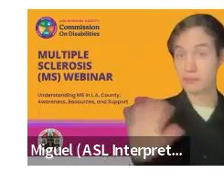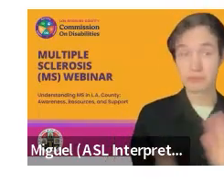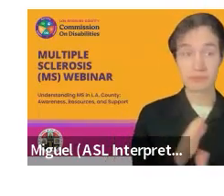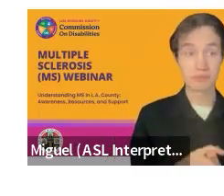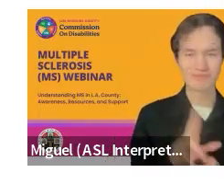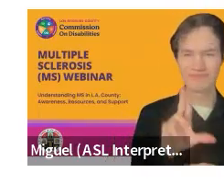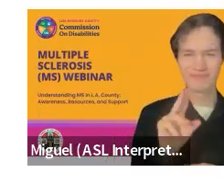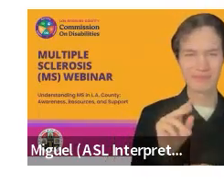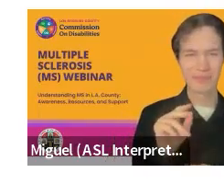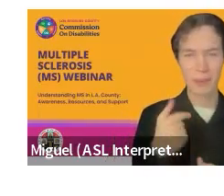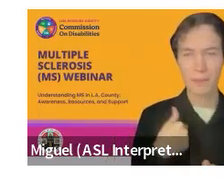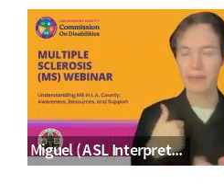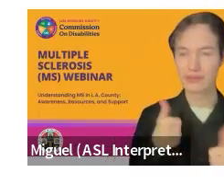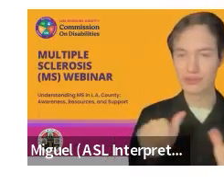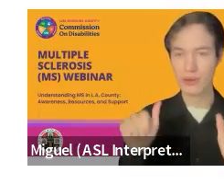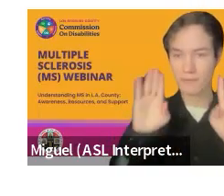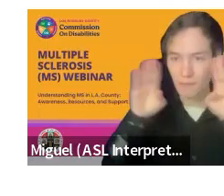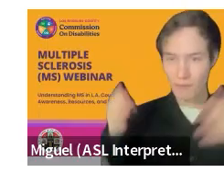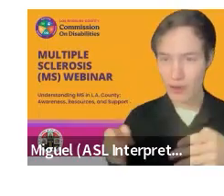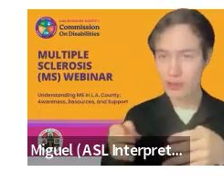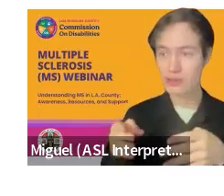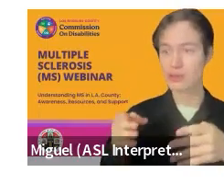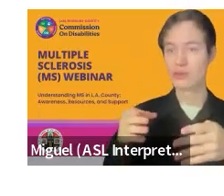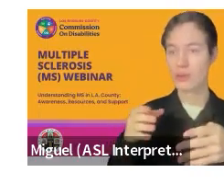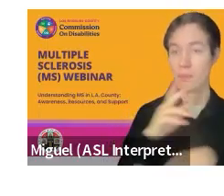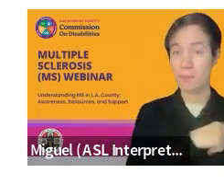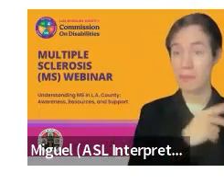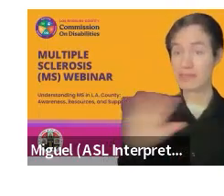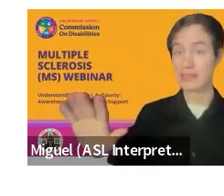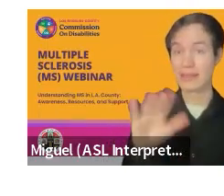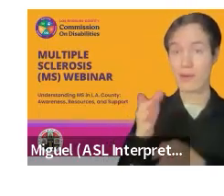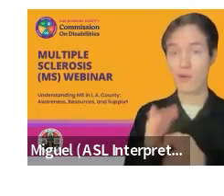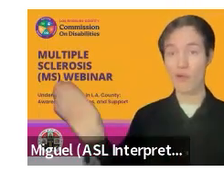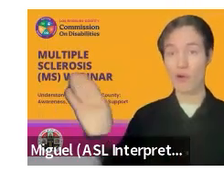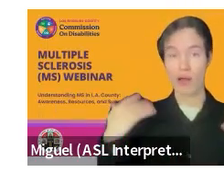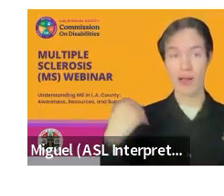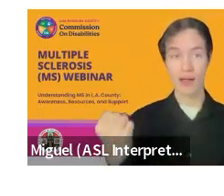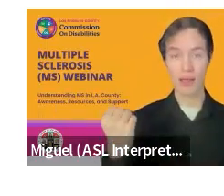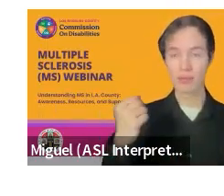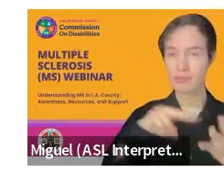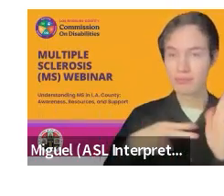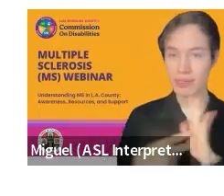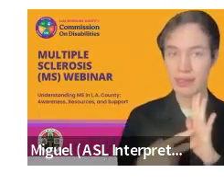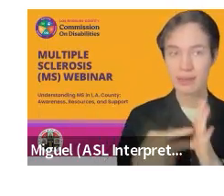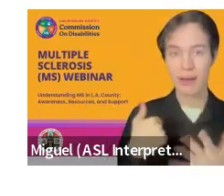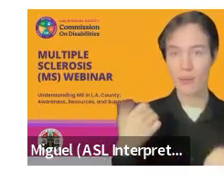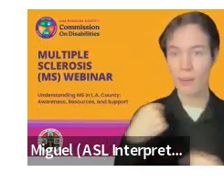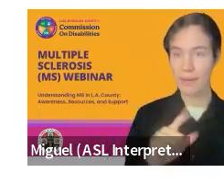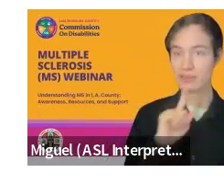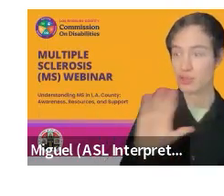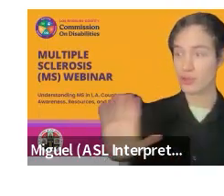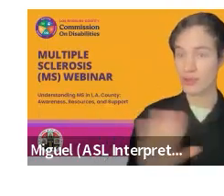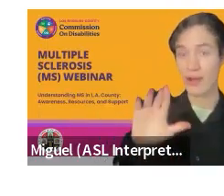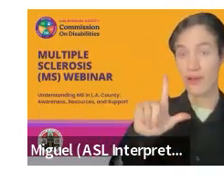and support the overall wellness of my patients. So that starts with making sure the lifestyle is good. So I encourage